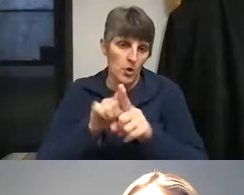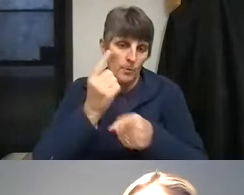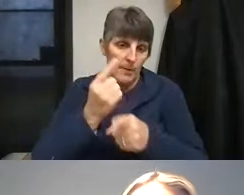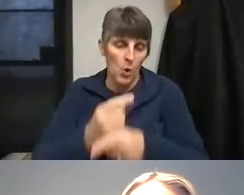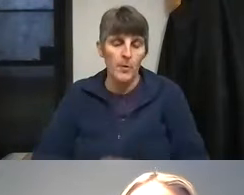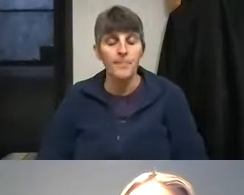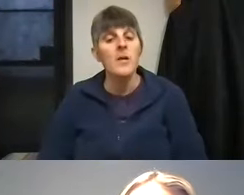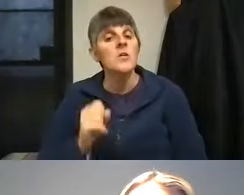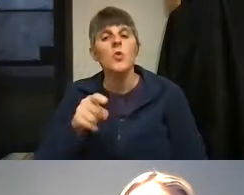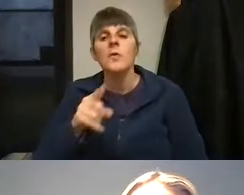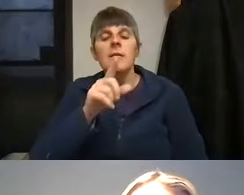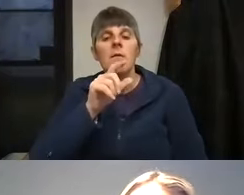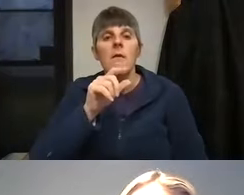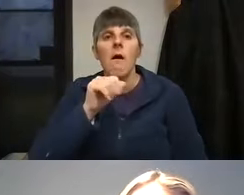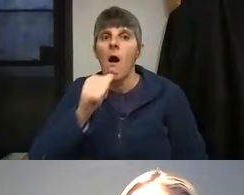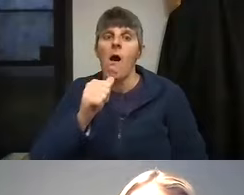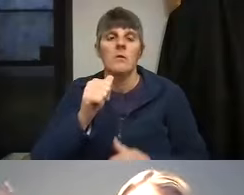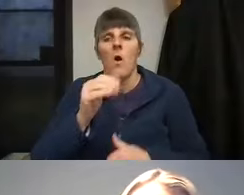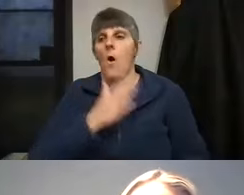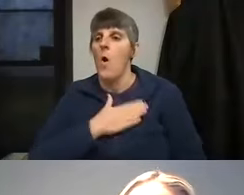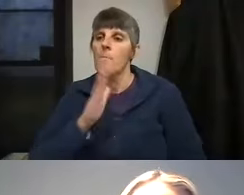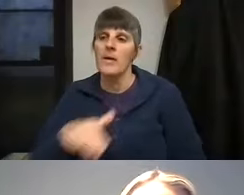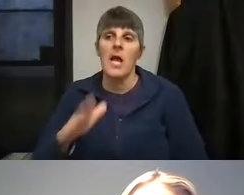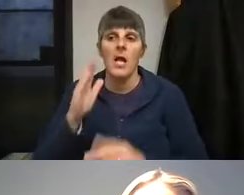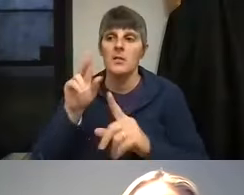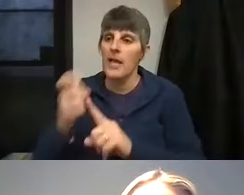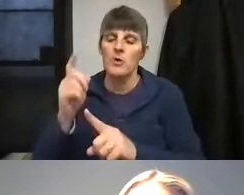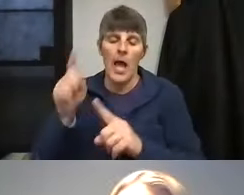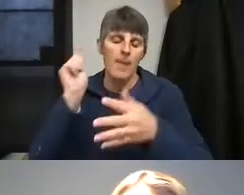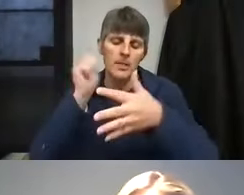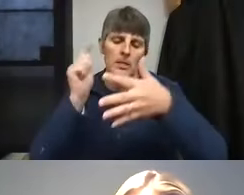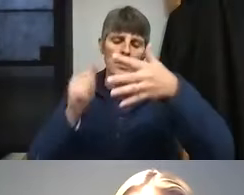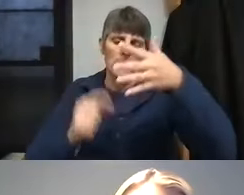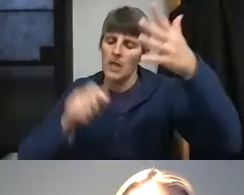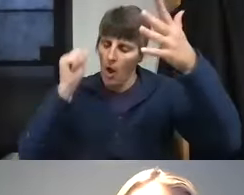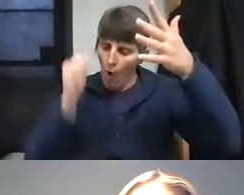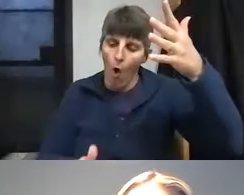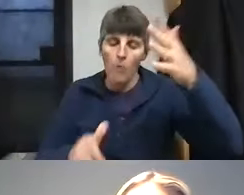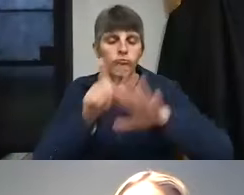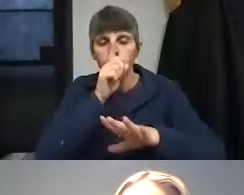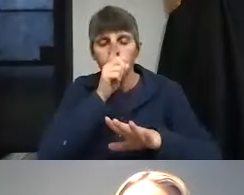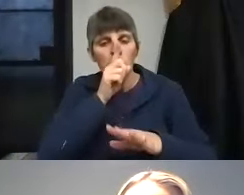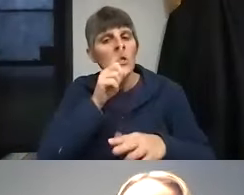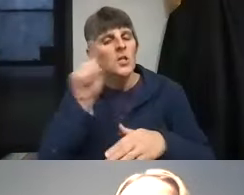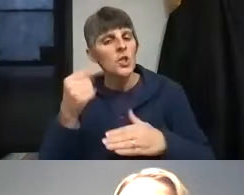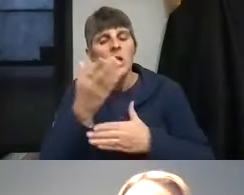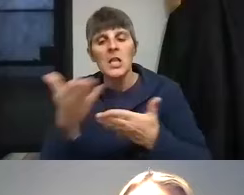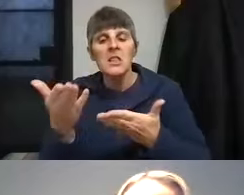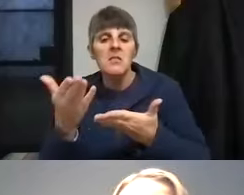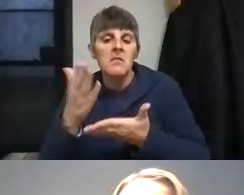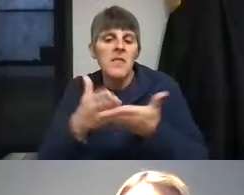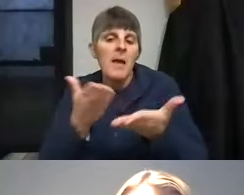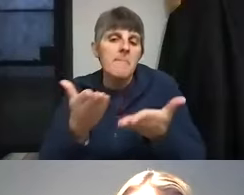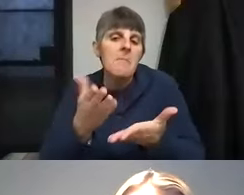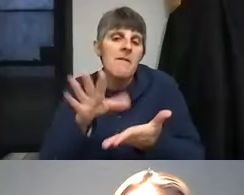appropriate. So these aren't things that like, oh, my child's diagnosed with autism, I have to get all of these things. This is just a list of things that you might find